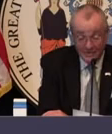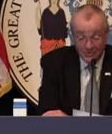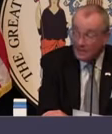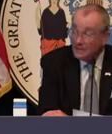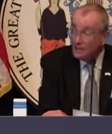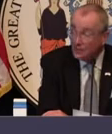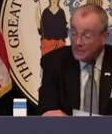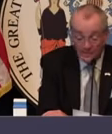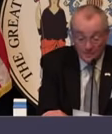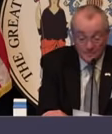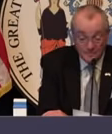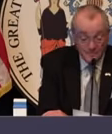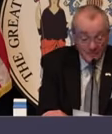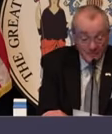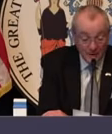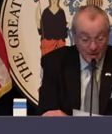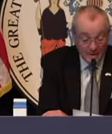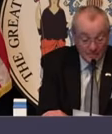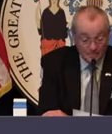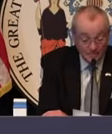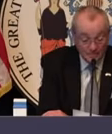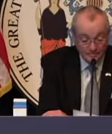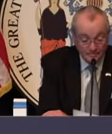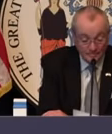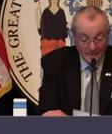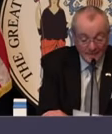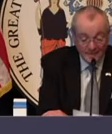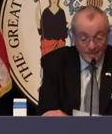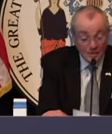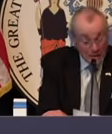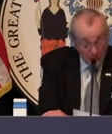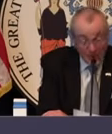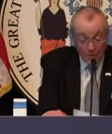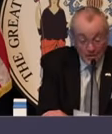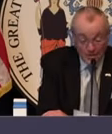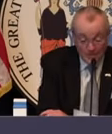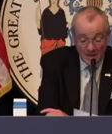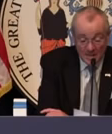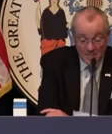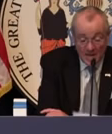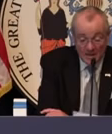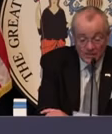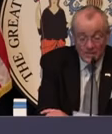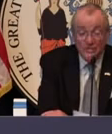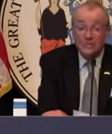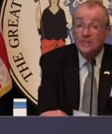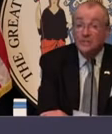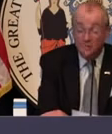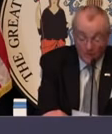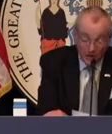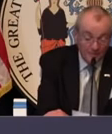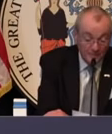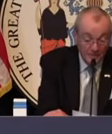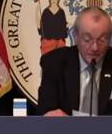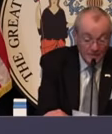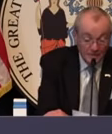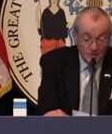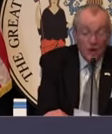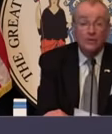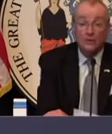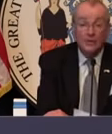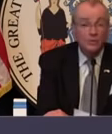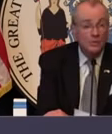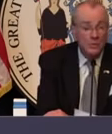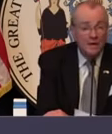together, 73 of them married. Together they raised a family and managed a successful farm.